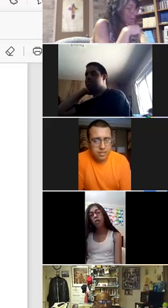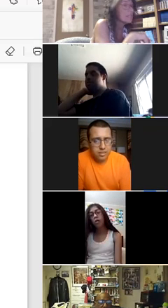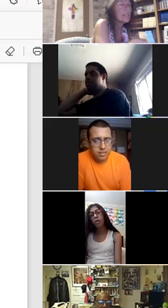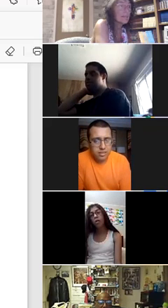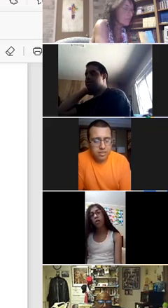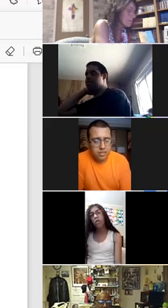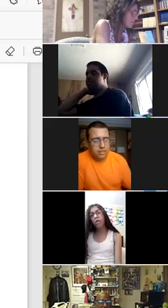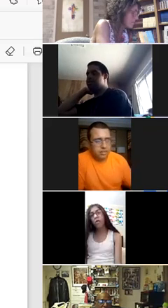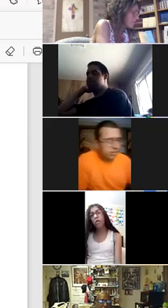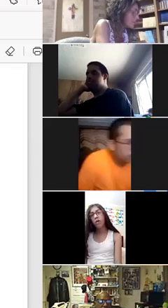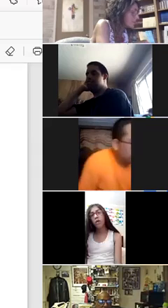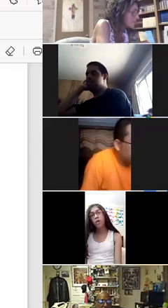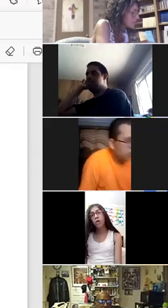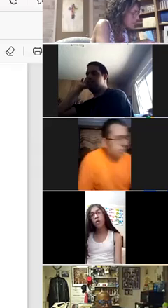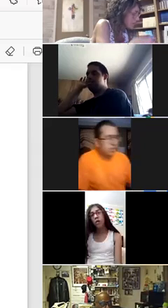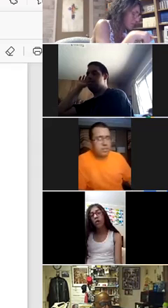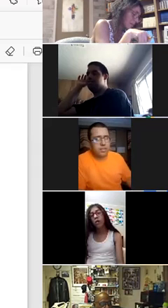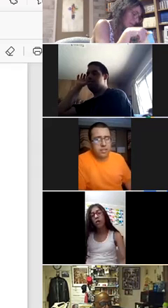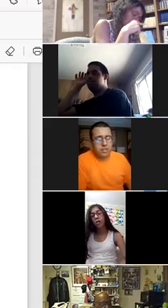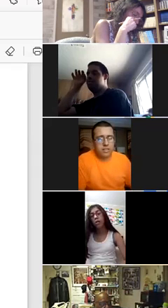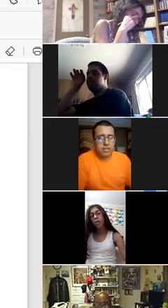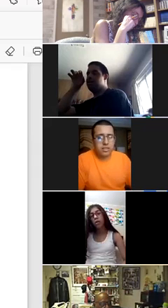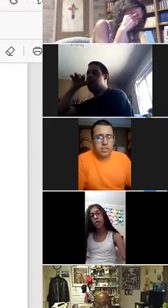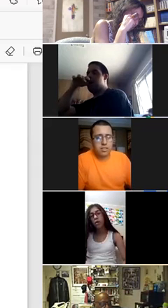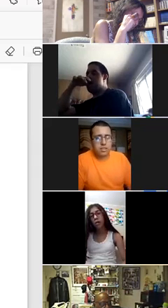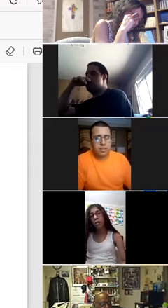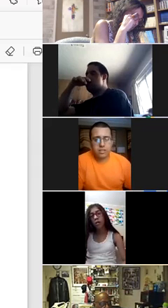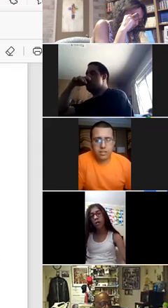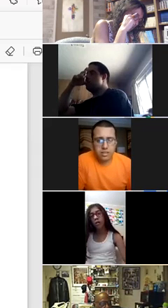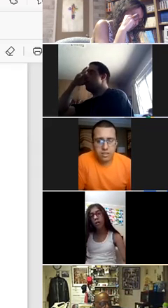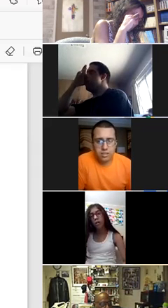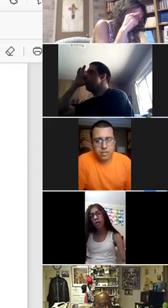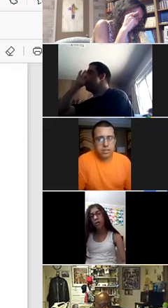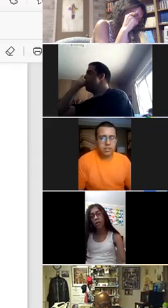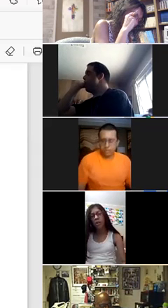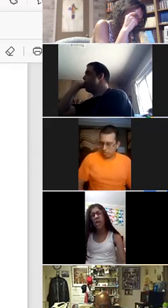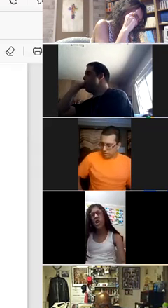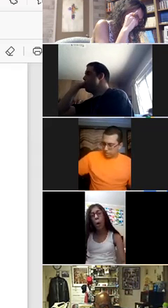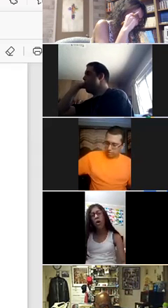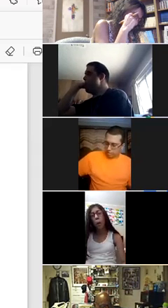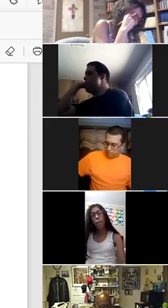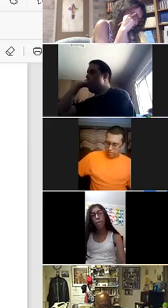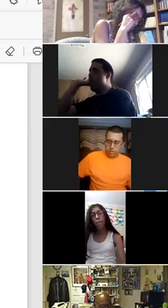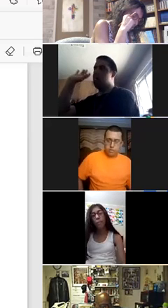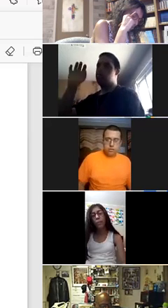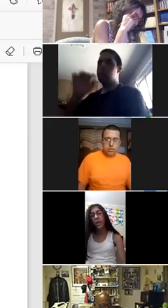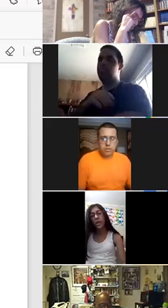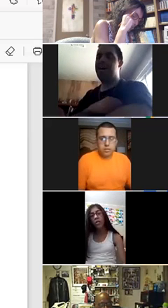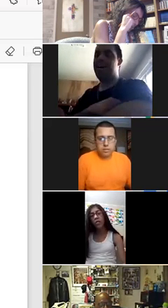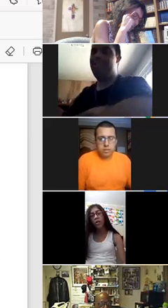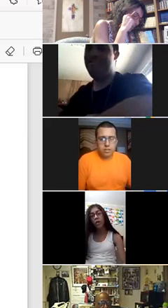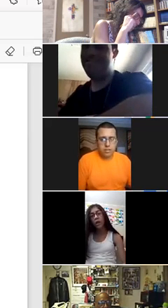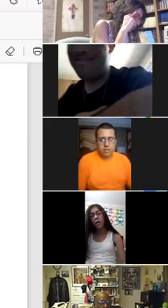23? Yes. In verse 19, the first part says the works of the flesh. Oh,